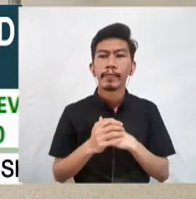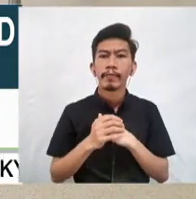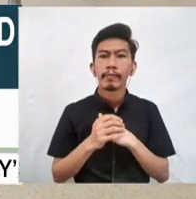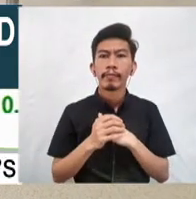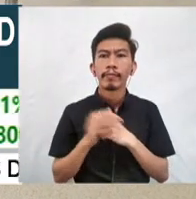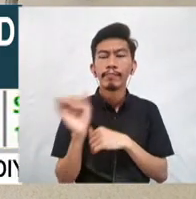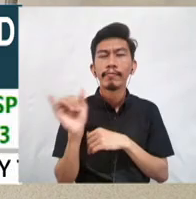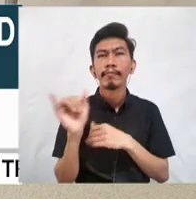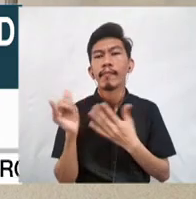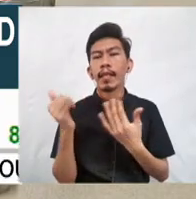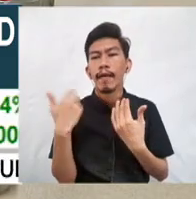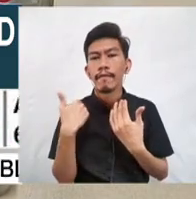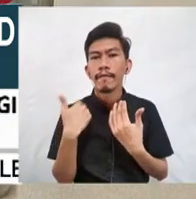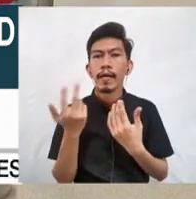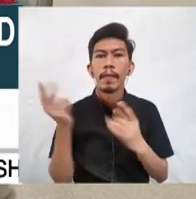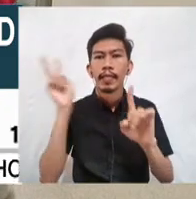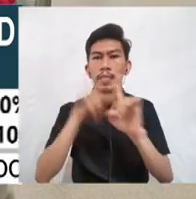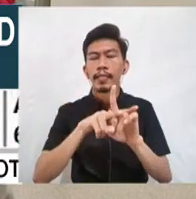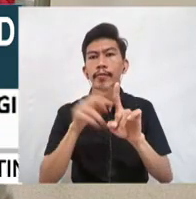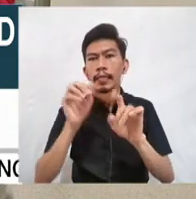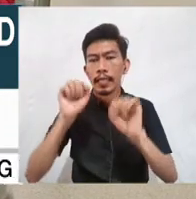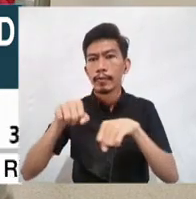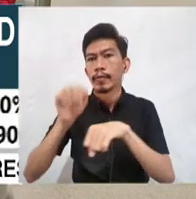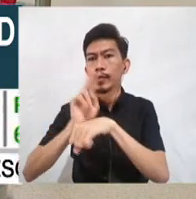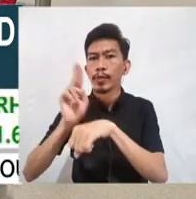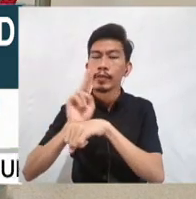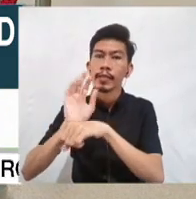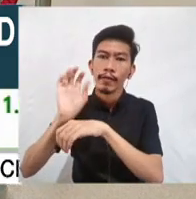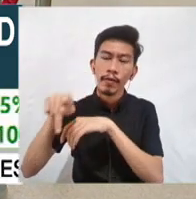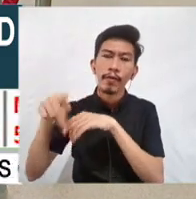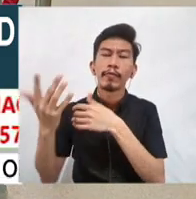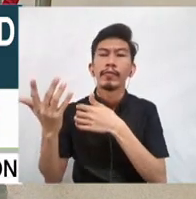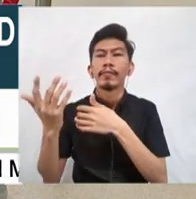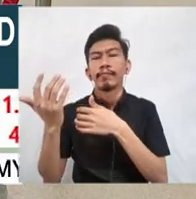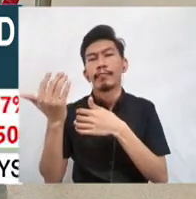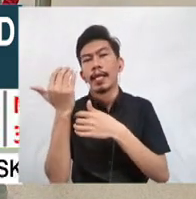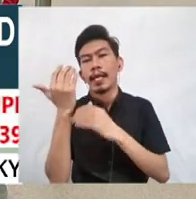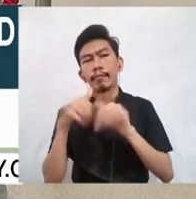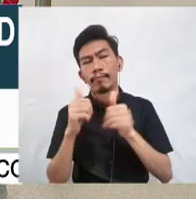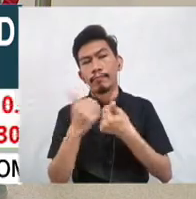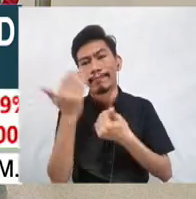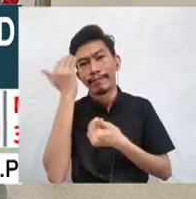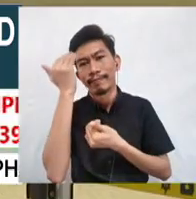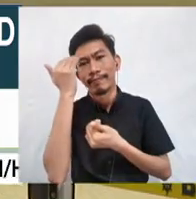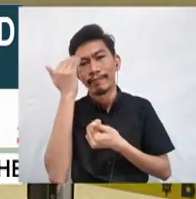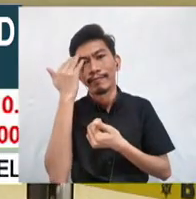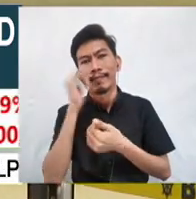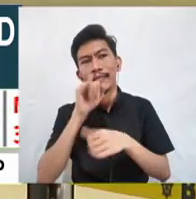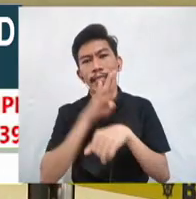we will have an application. You can use your cell phone to know the job vacancies,